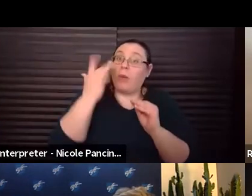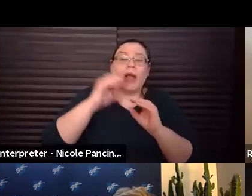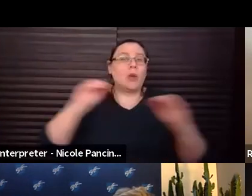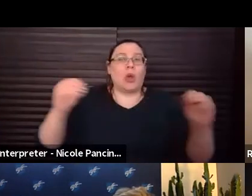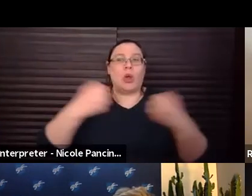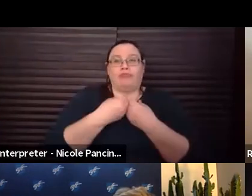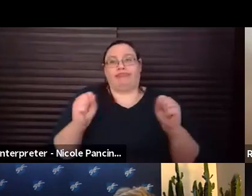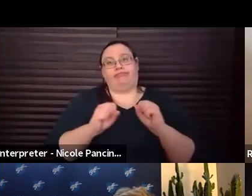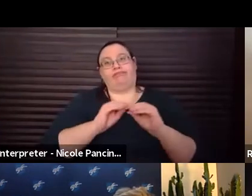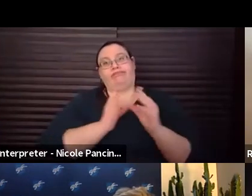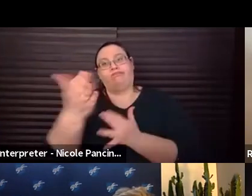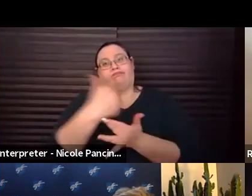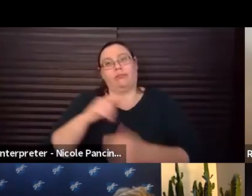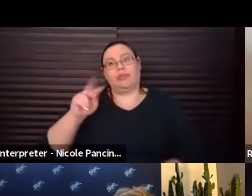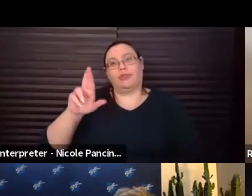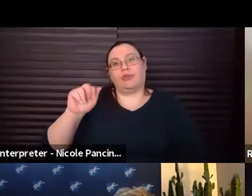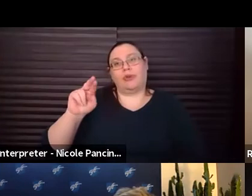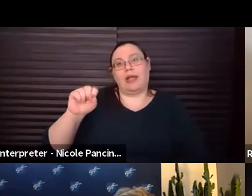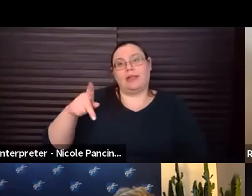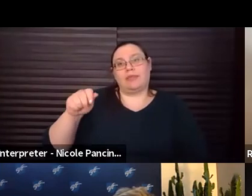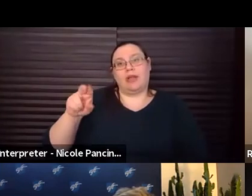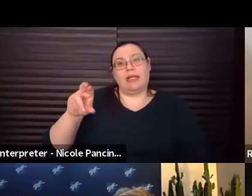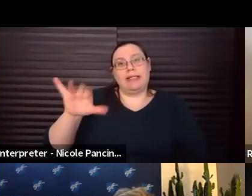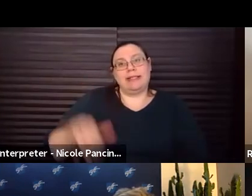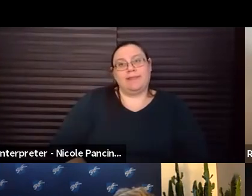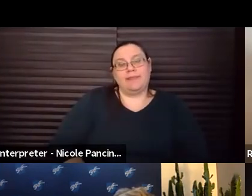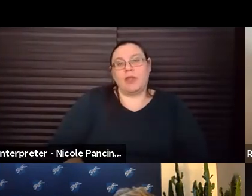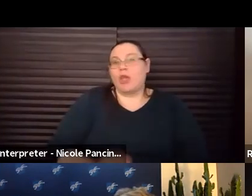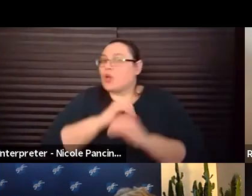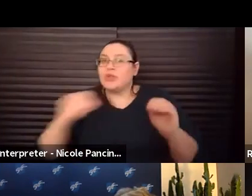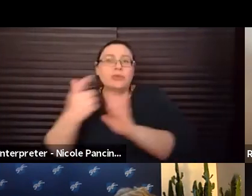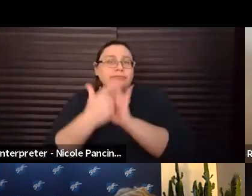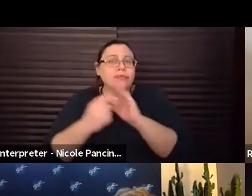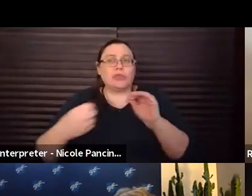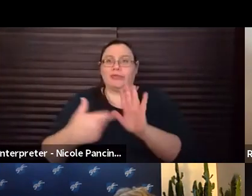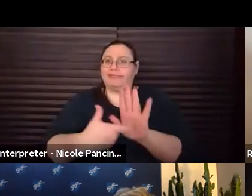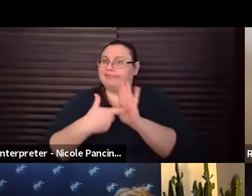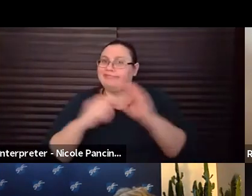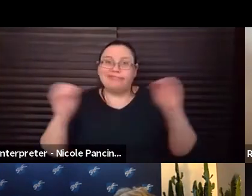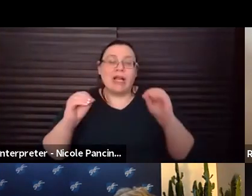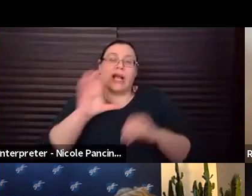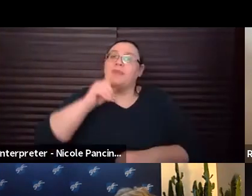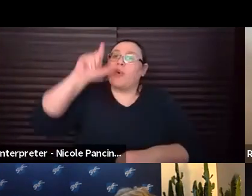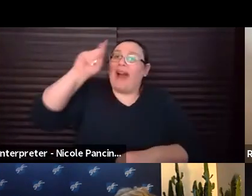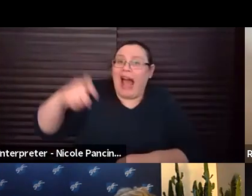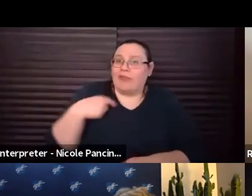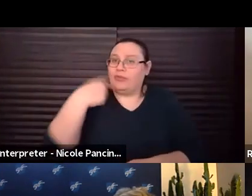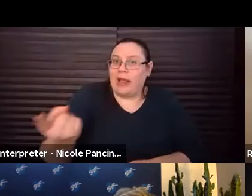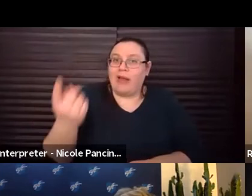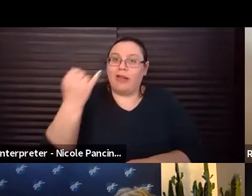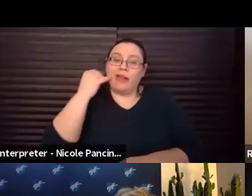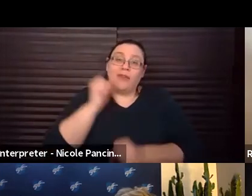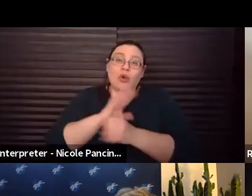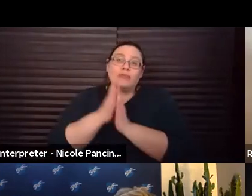either. There is no legal or regulatory requirement for companies to disclose when their workers become